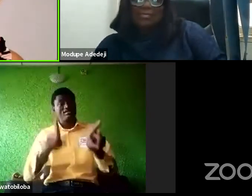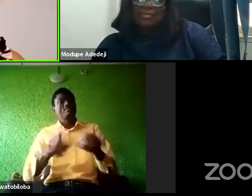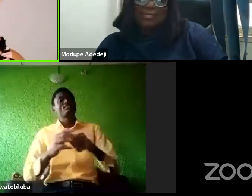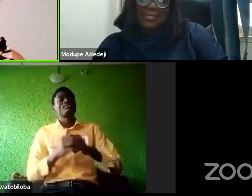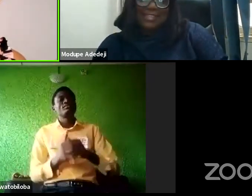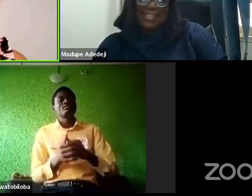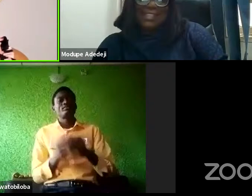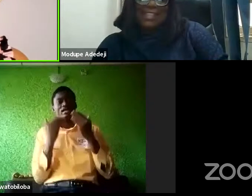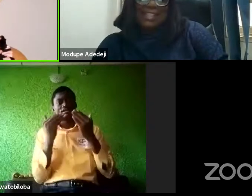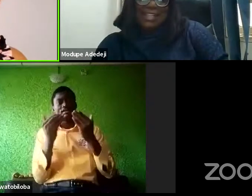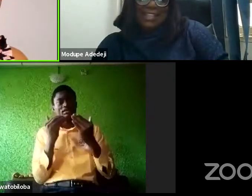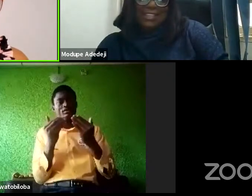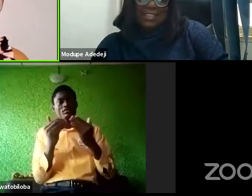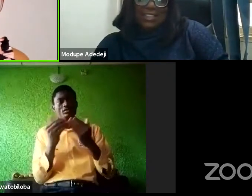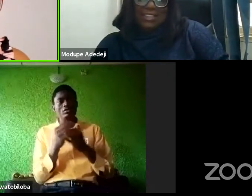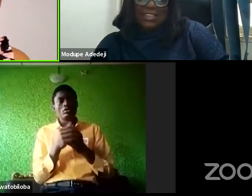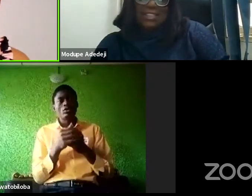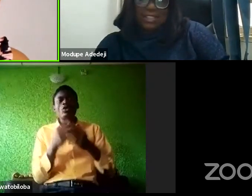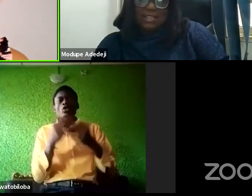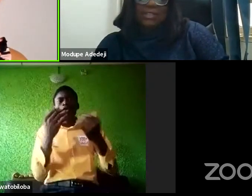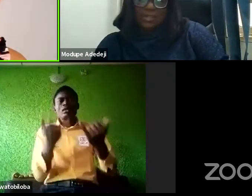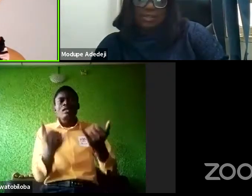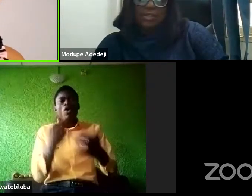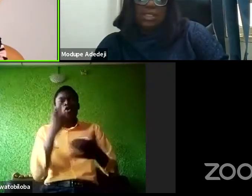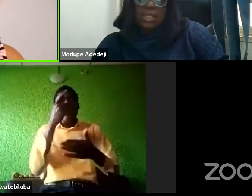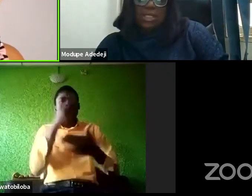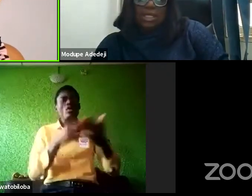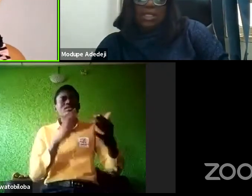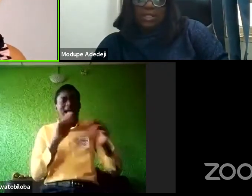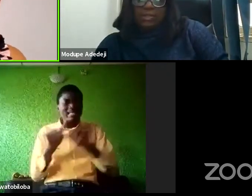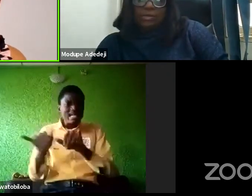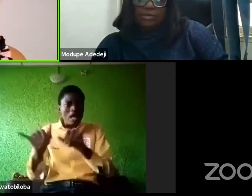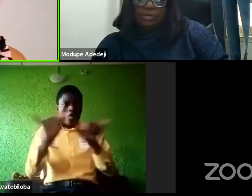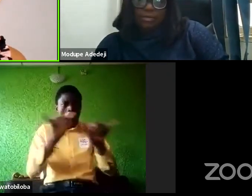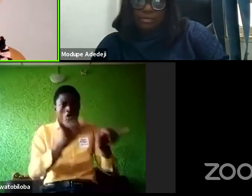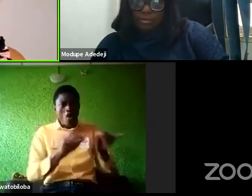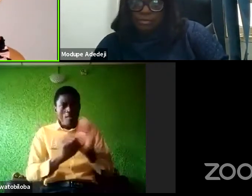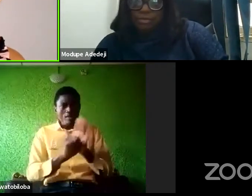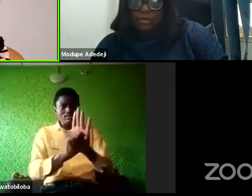So what are the symptoms? What are the common symptoms of the perimenopausal